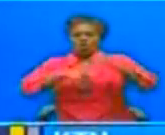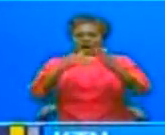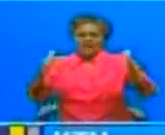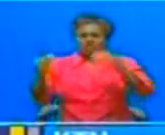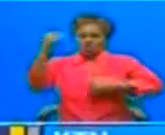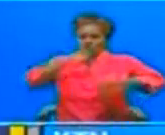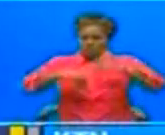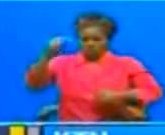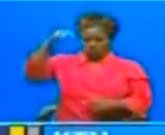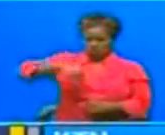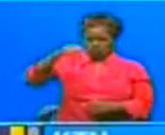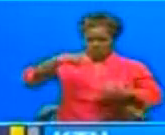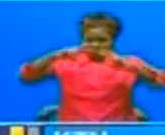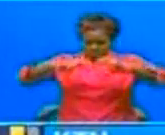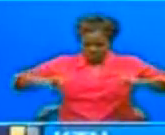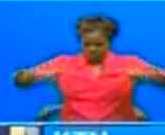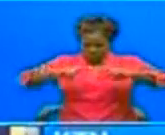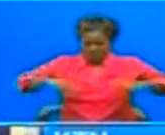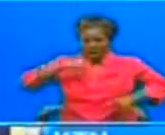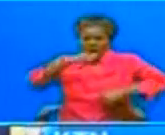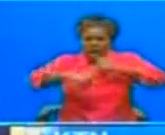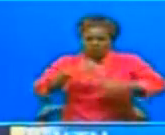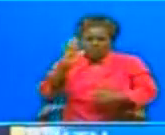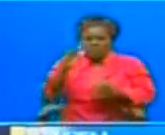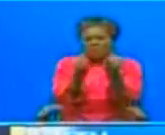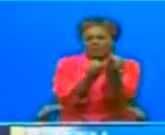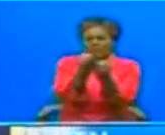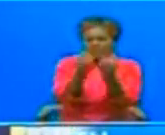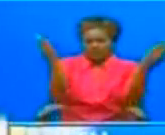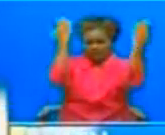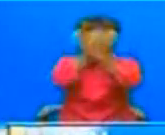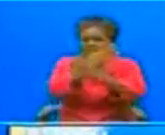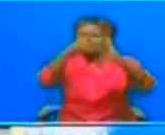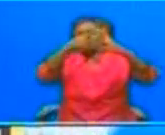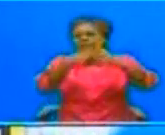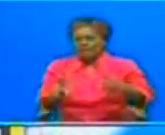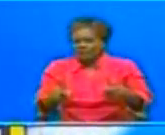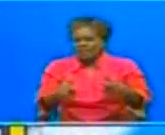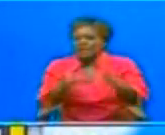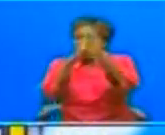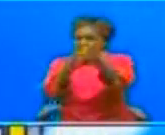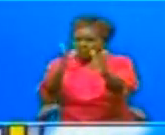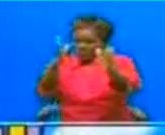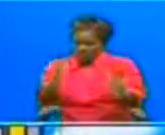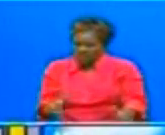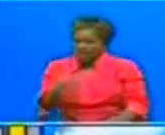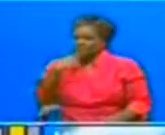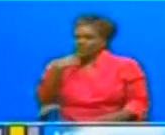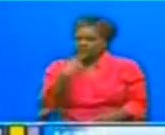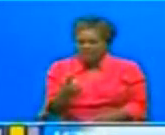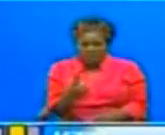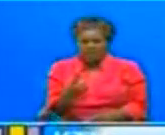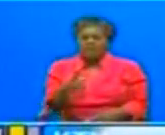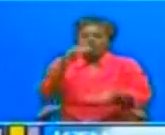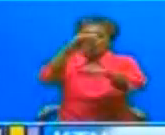Commission today as investigations into their actions on Saturday night kicked off. SKTN's Wilson Mburu now tells us the EACC has